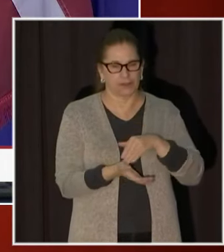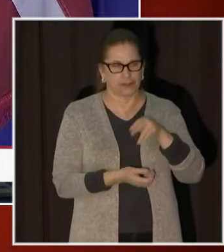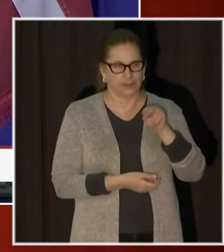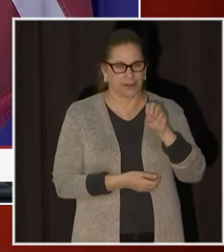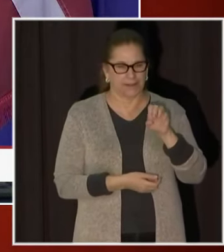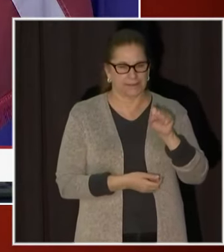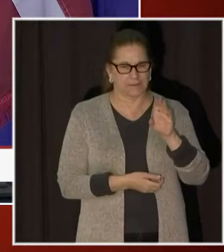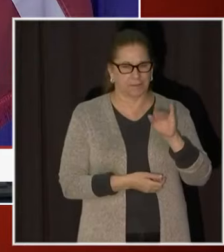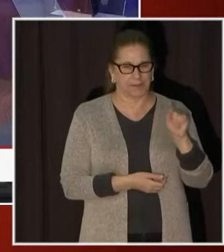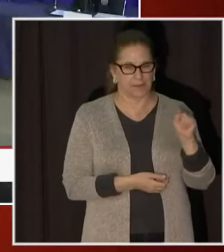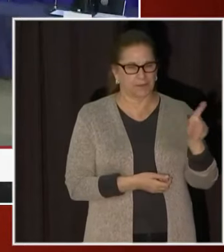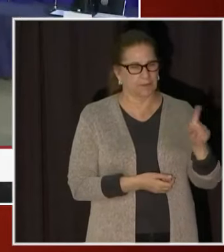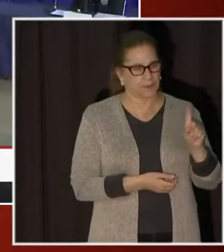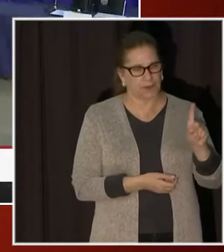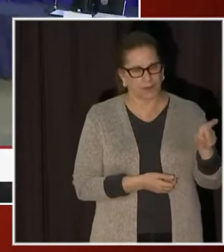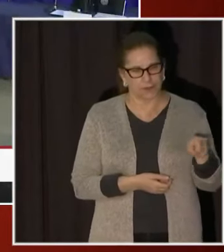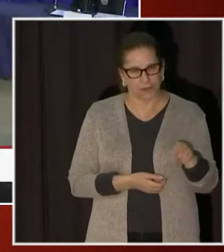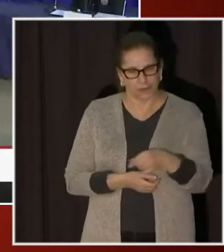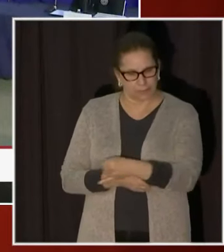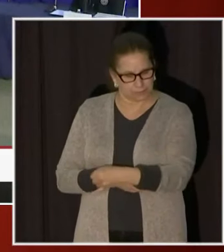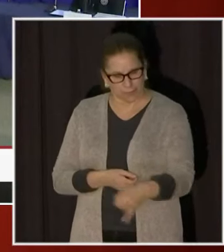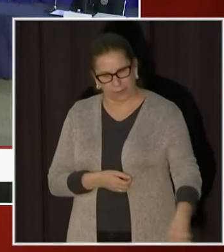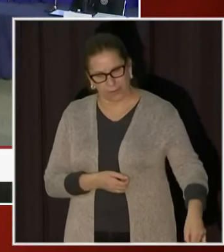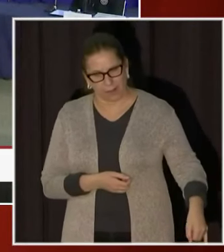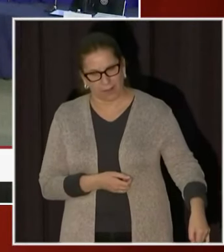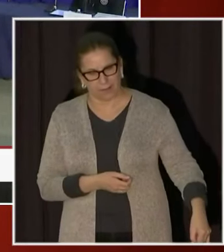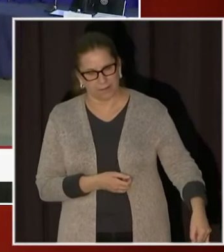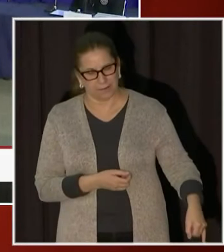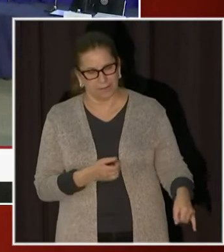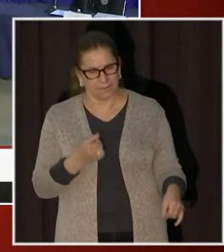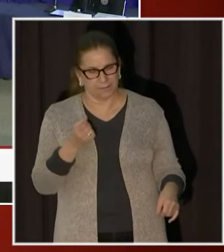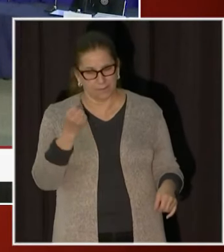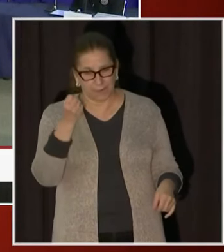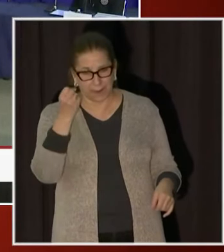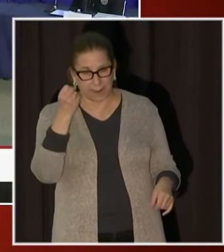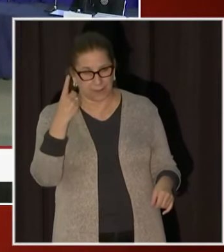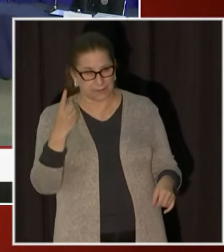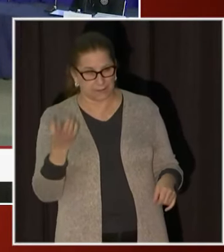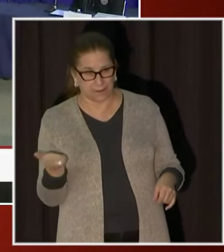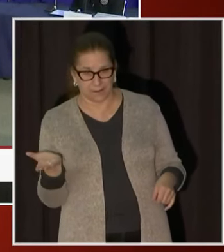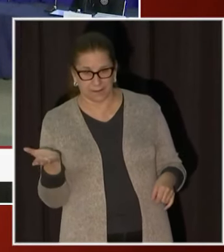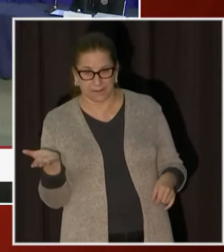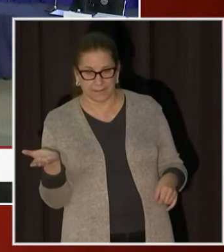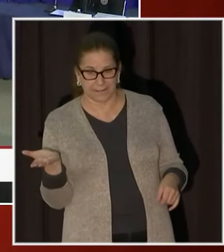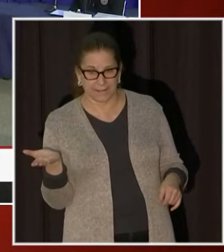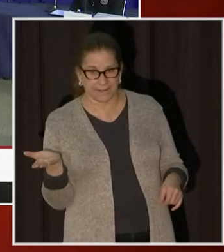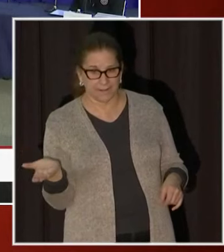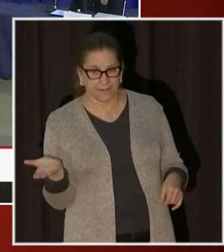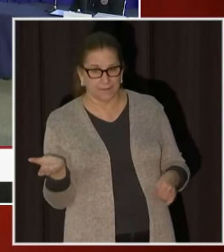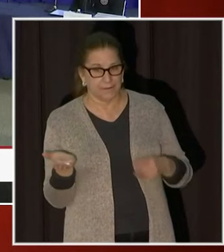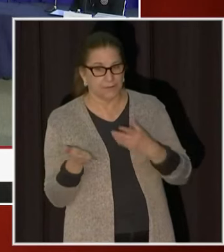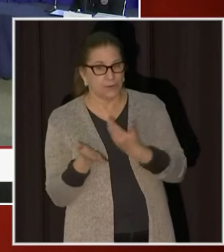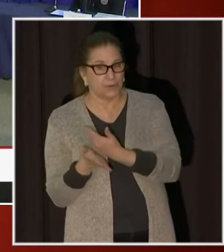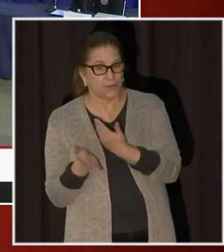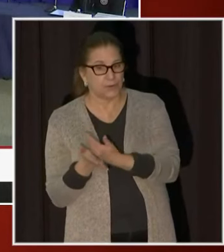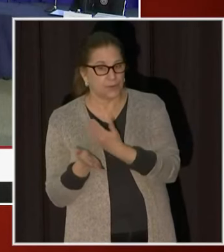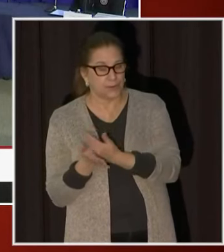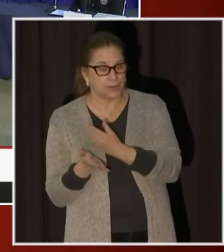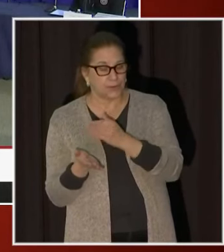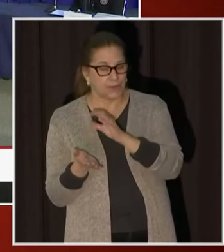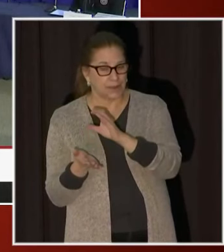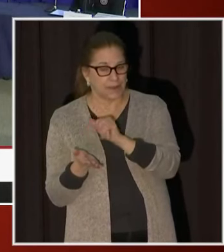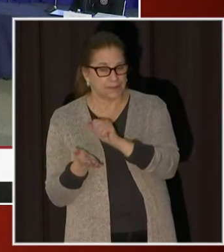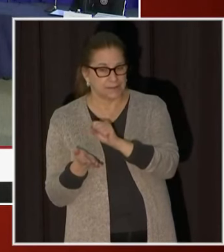line of understanding what are new infections and what is the result of just